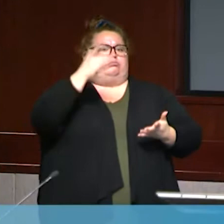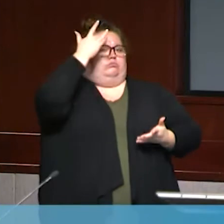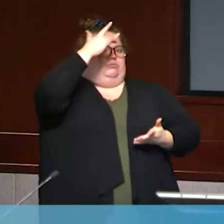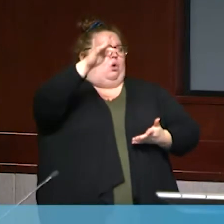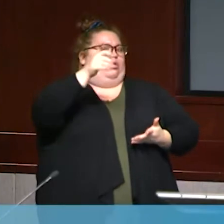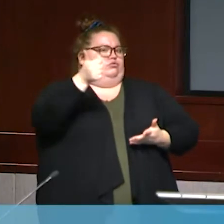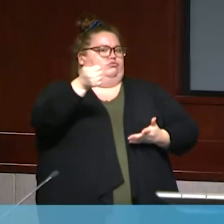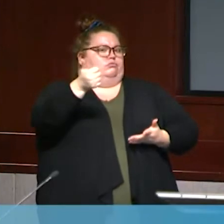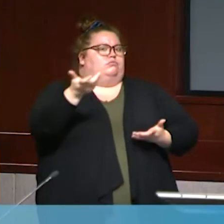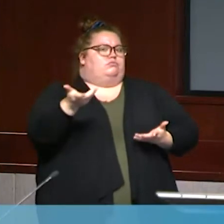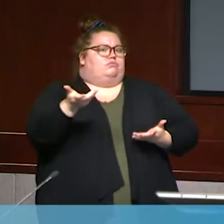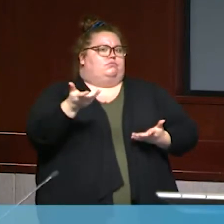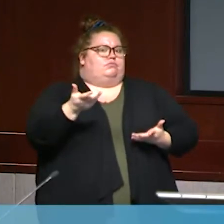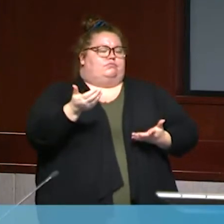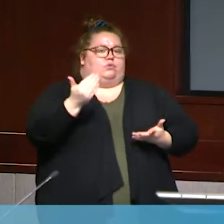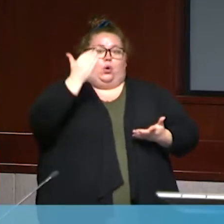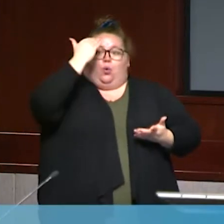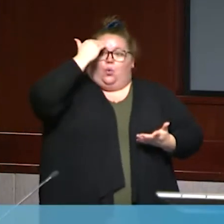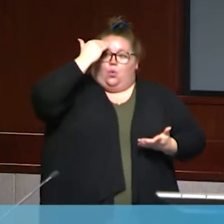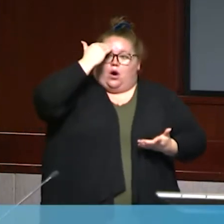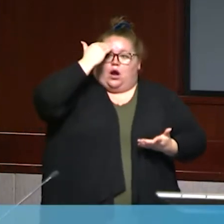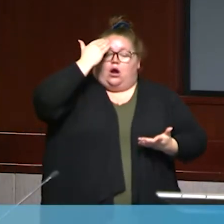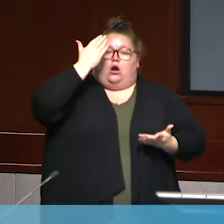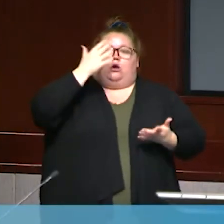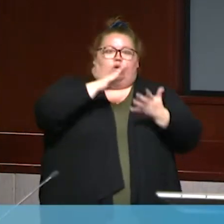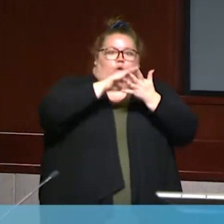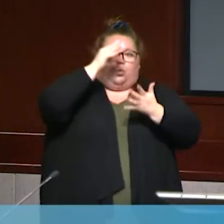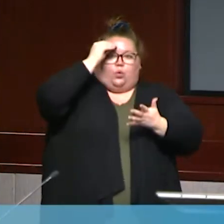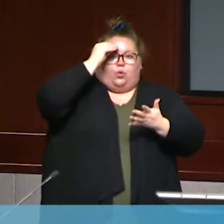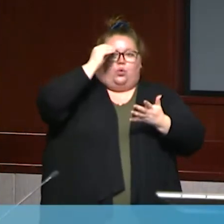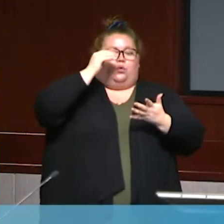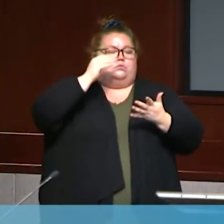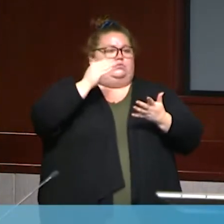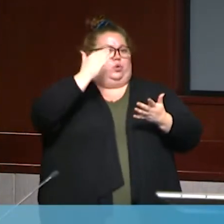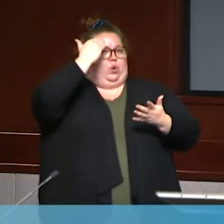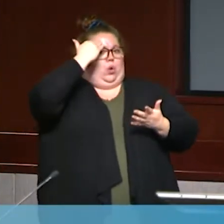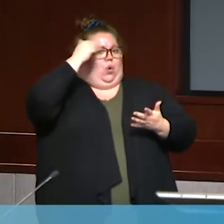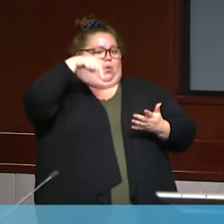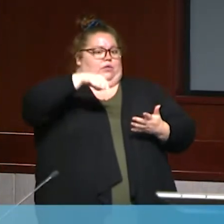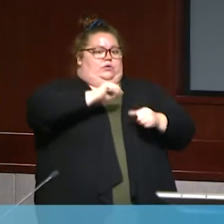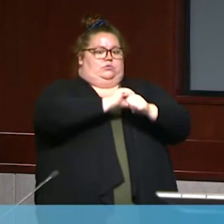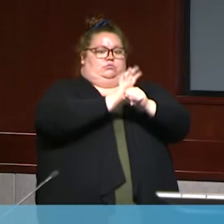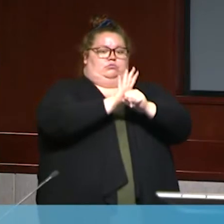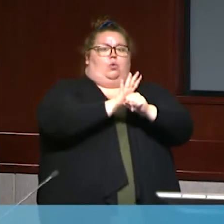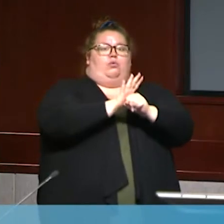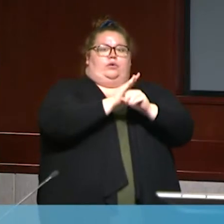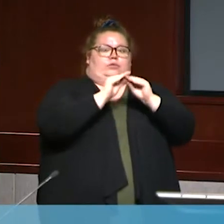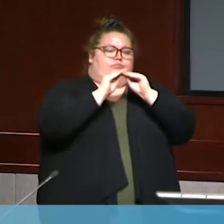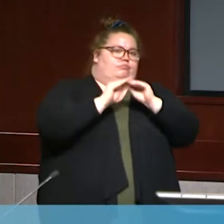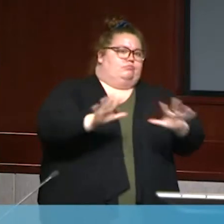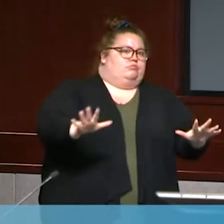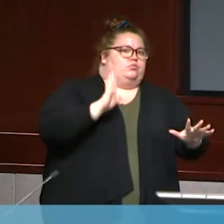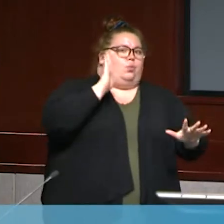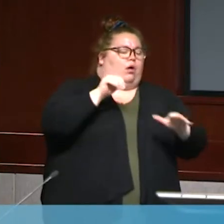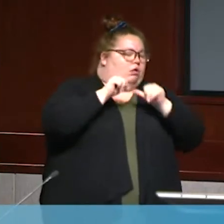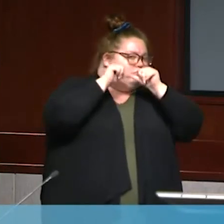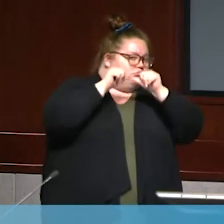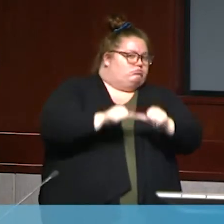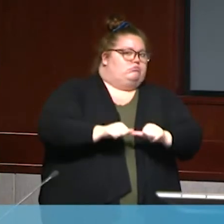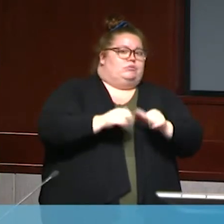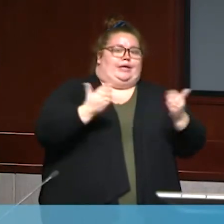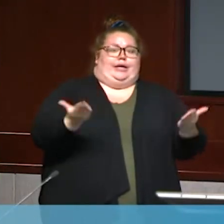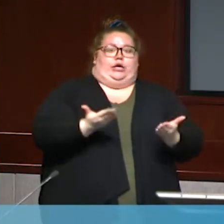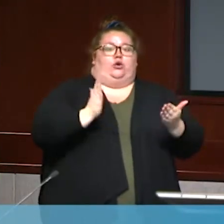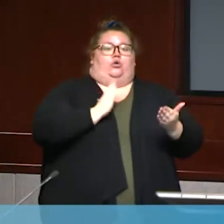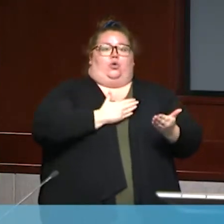is here. It will remain in our community for months. It will spread in our community for